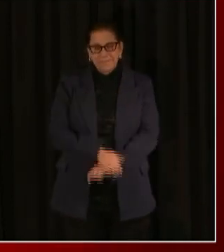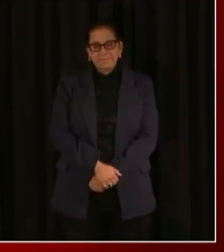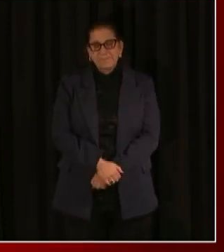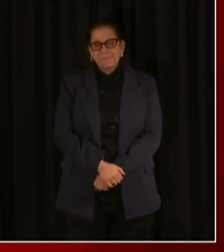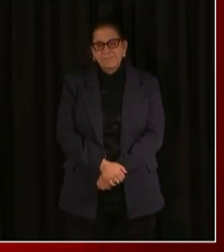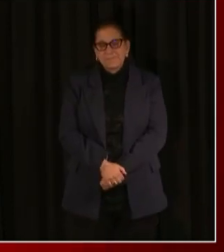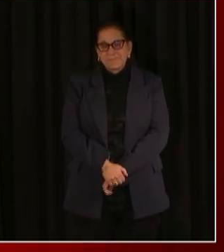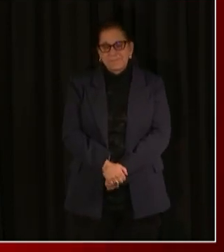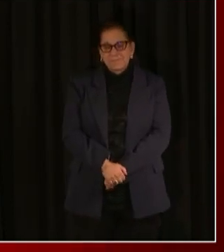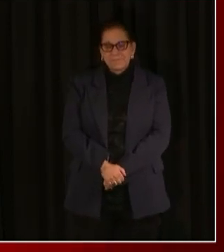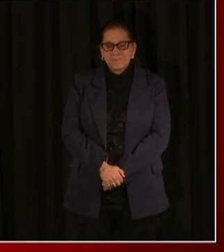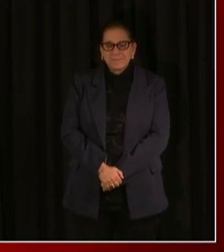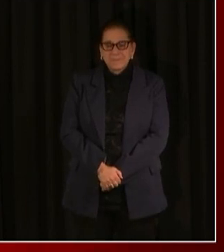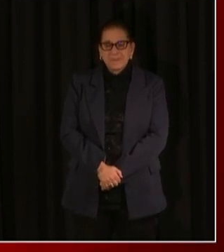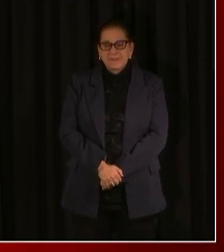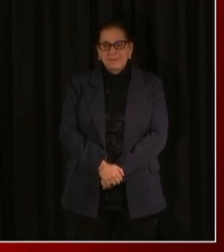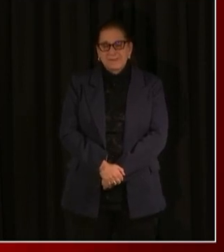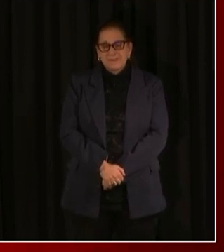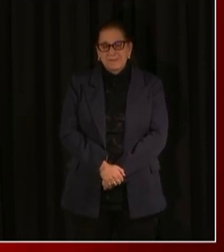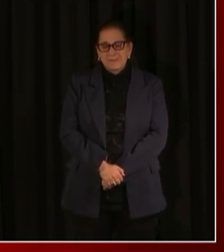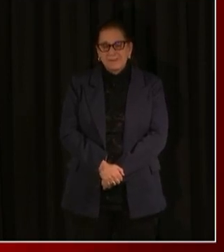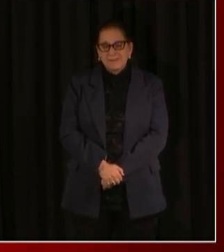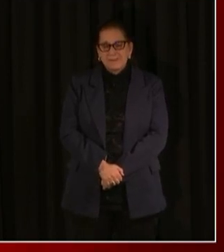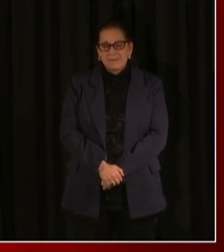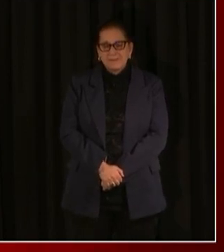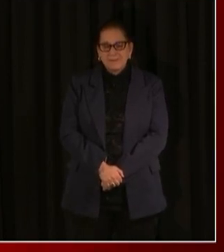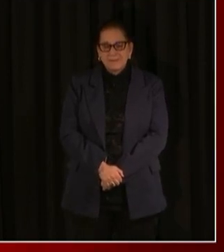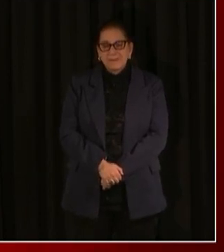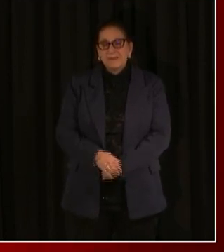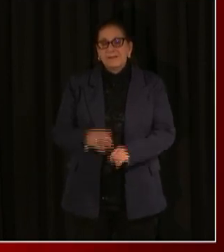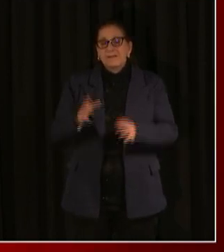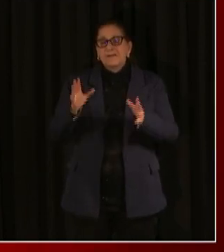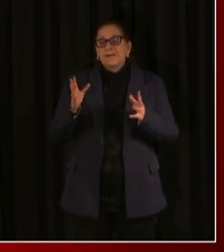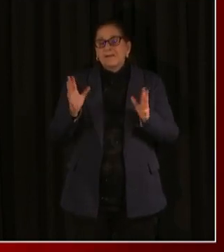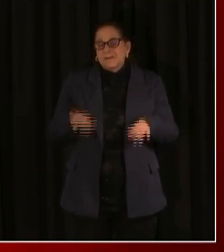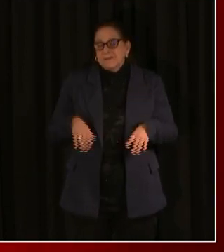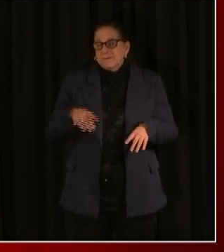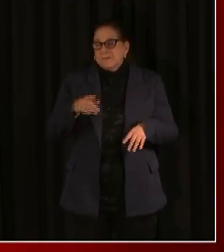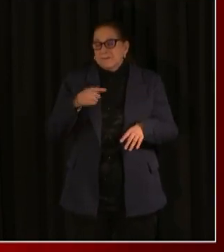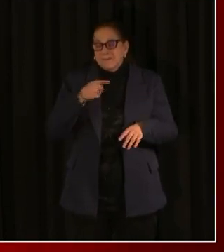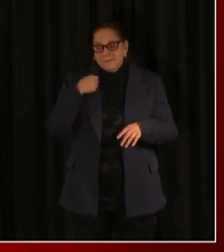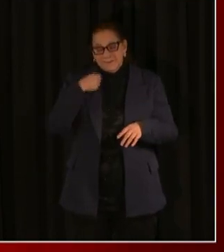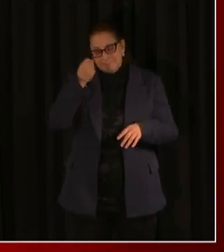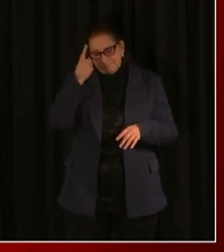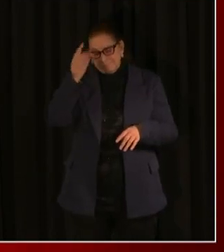populations including Latinx, African American, and immigrant communities. It includes outreach and a call center.